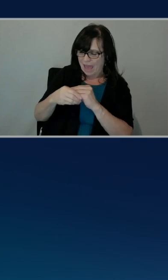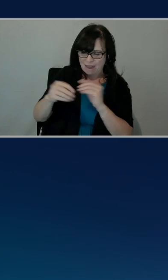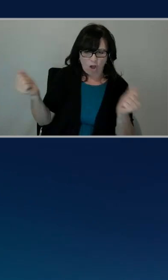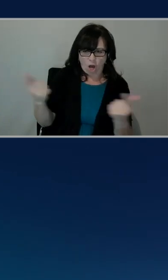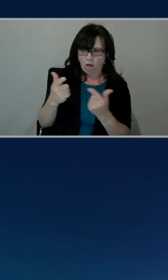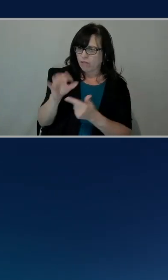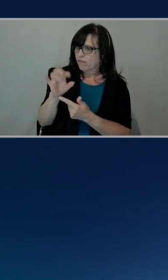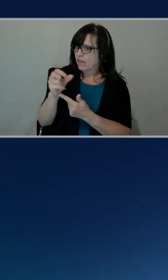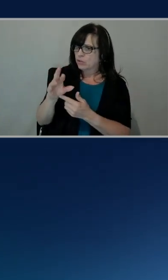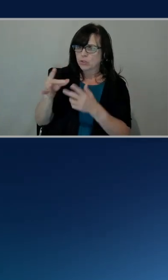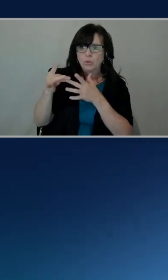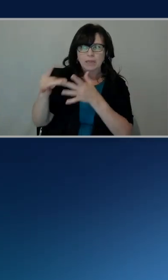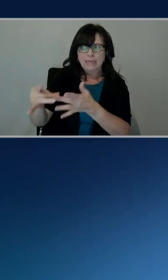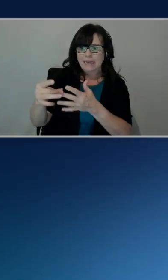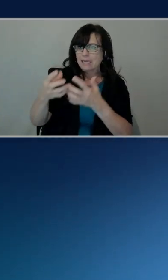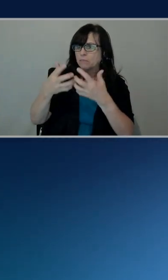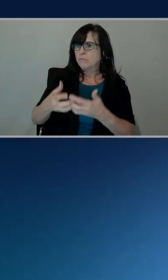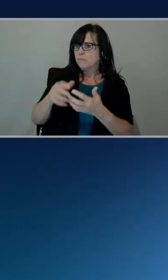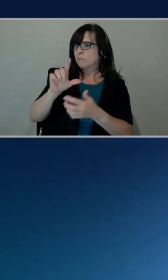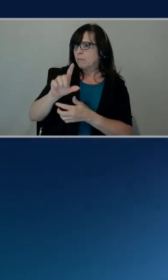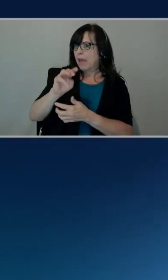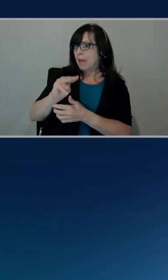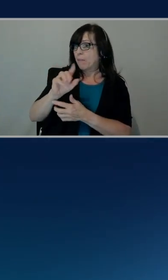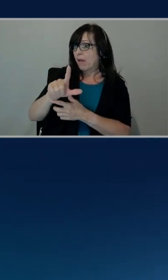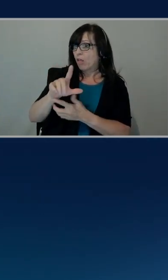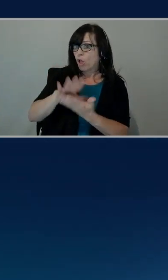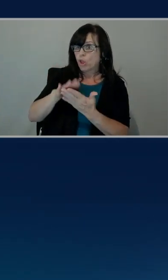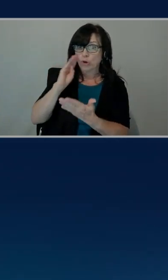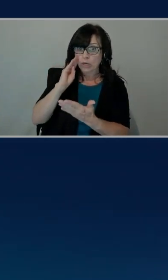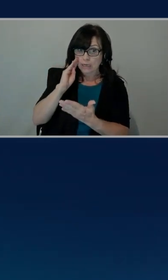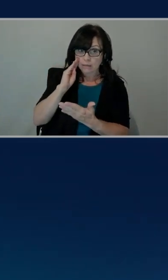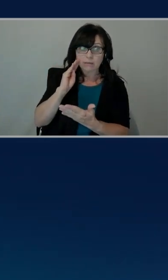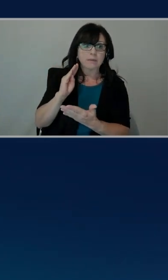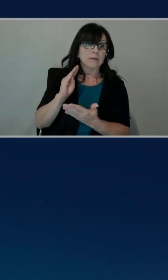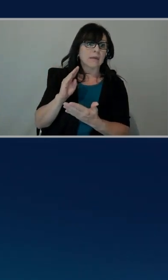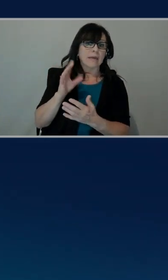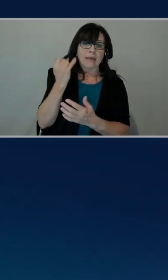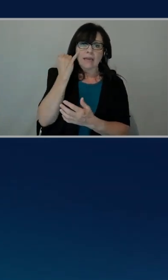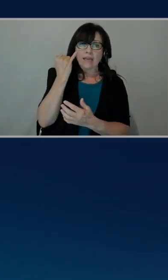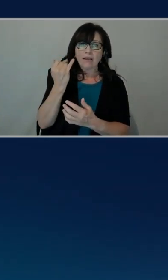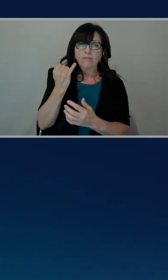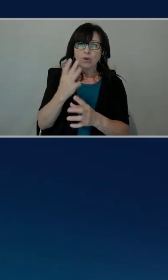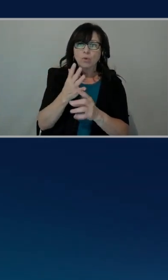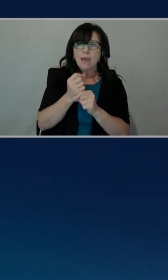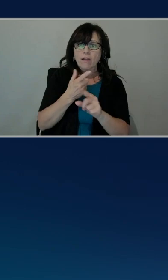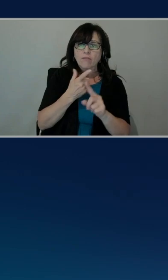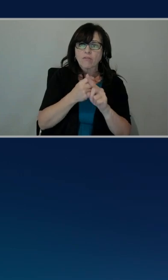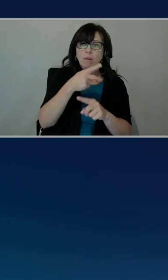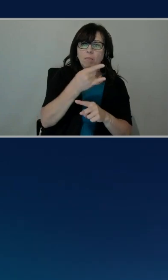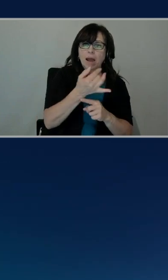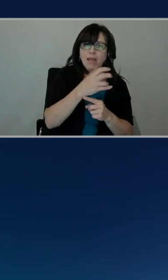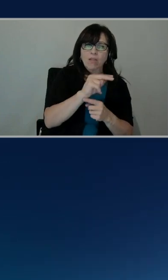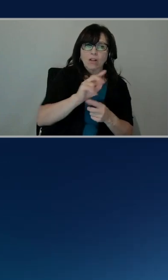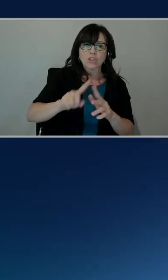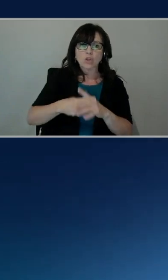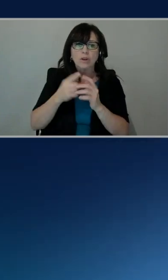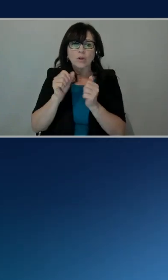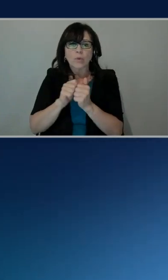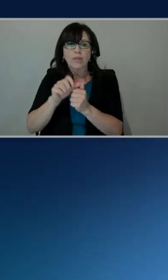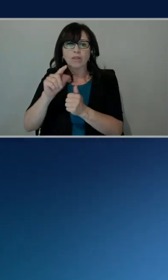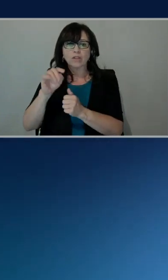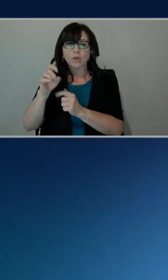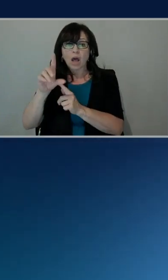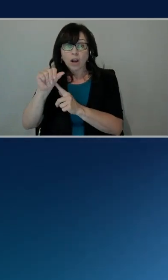into the leading machine learning frameworks. For example, if you take PyTorch starting from 2.0 and TensorFlow starting 1.9 and latest Llama CPP